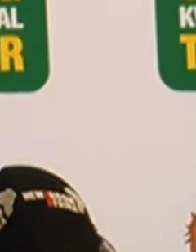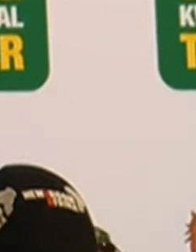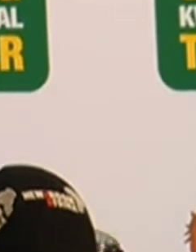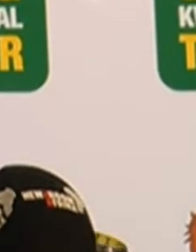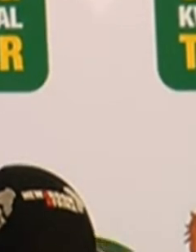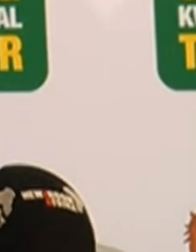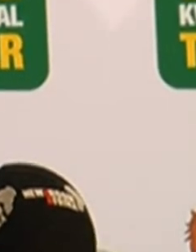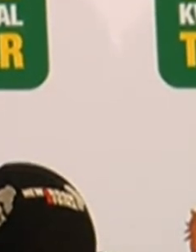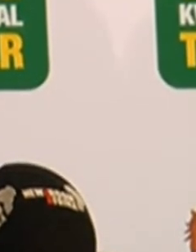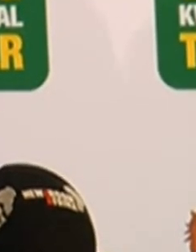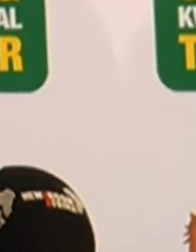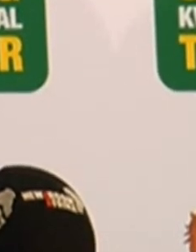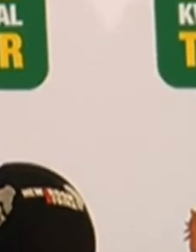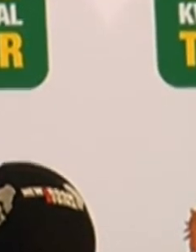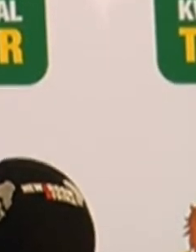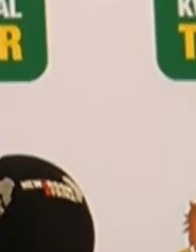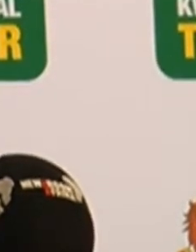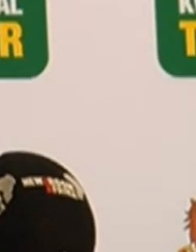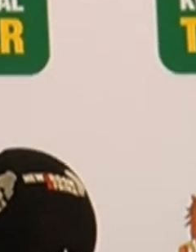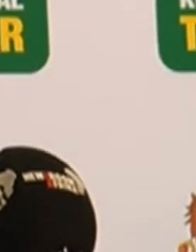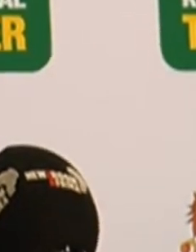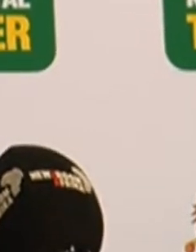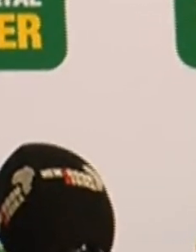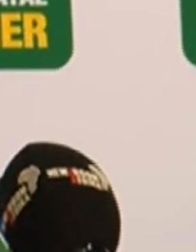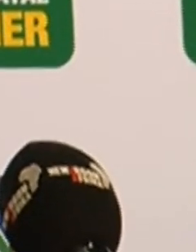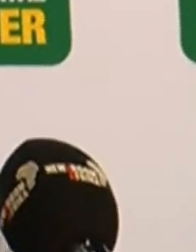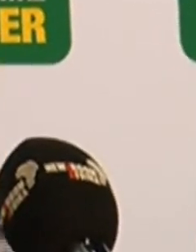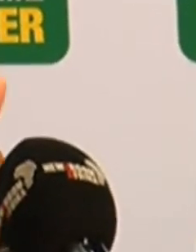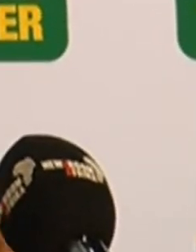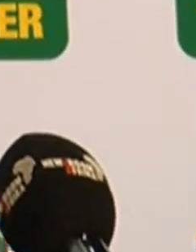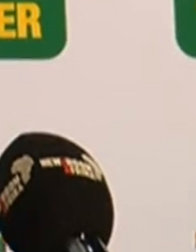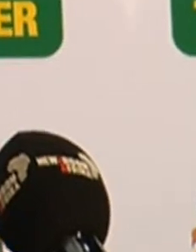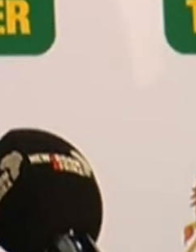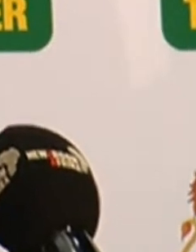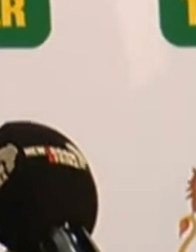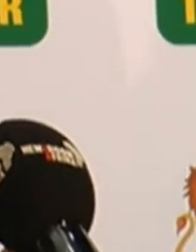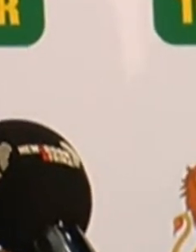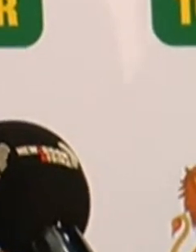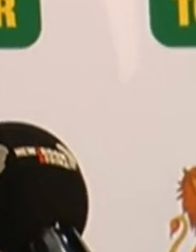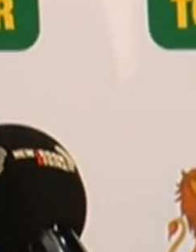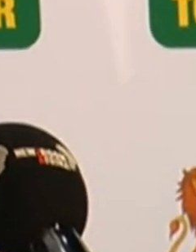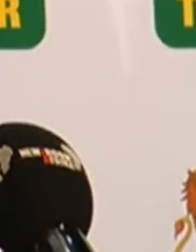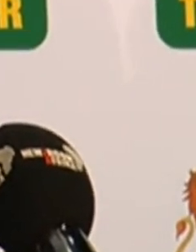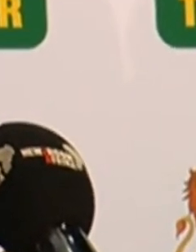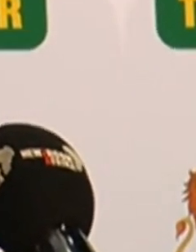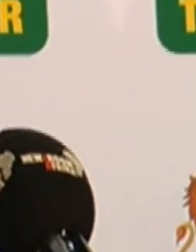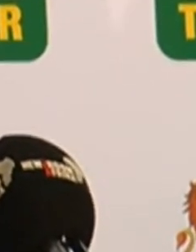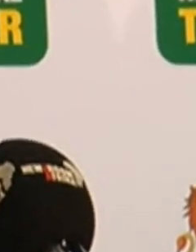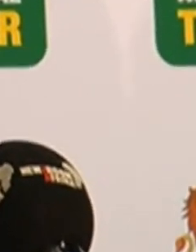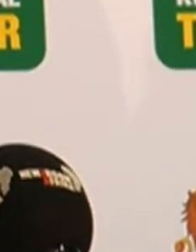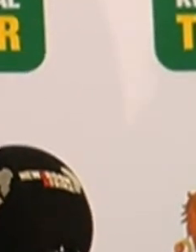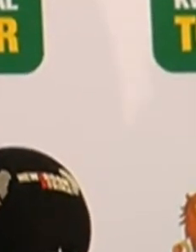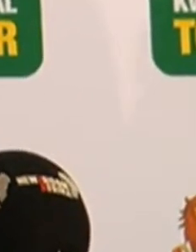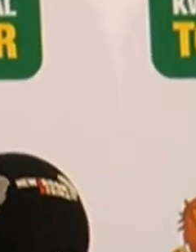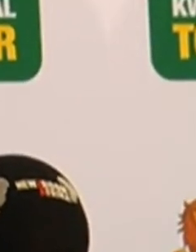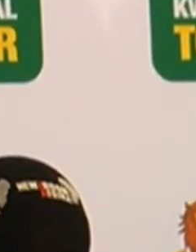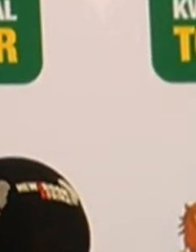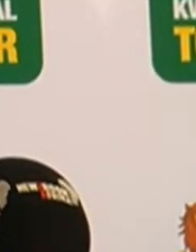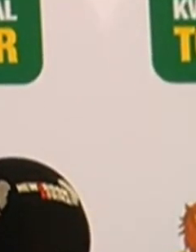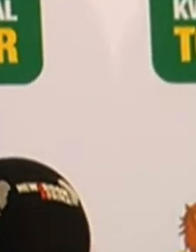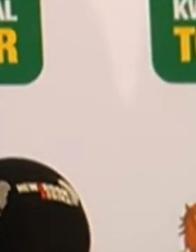the industrial parks, but this will include those who are using facilities of government in our